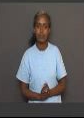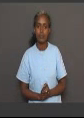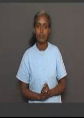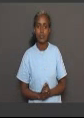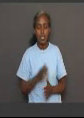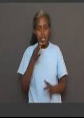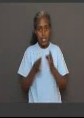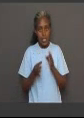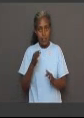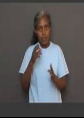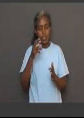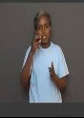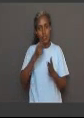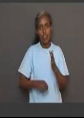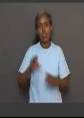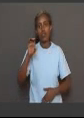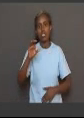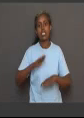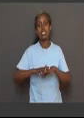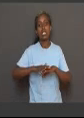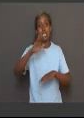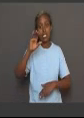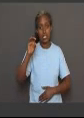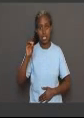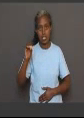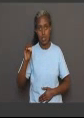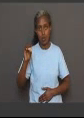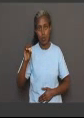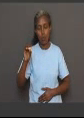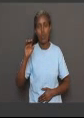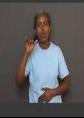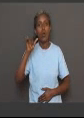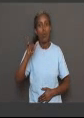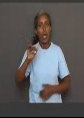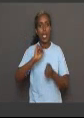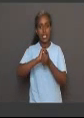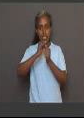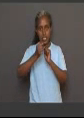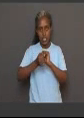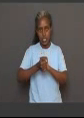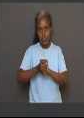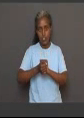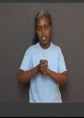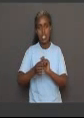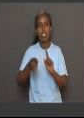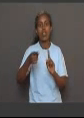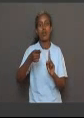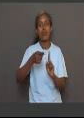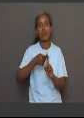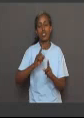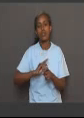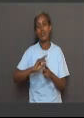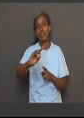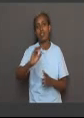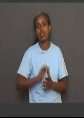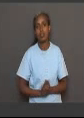If the value of c is greater than 0, y shifts in a positive